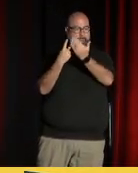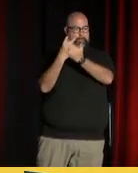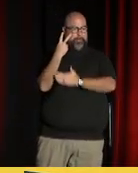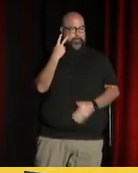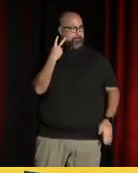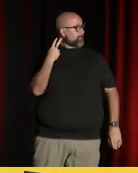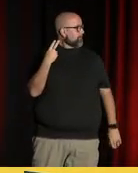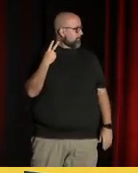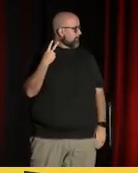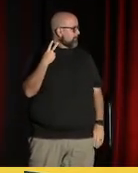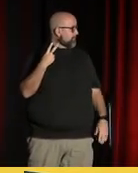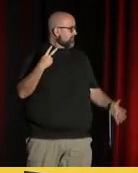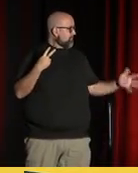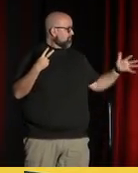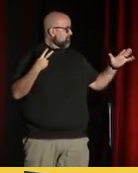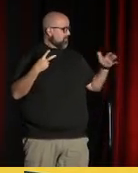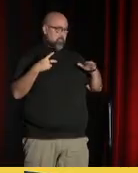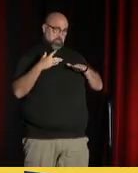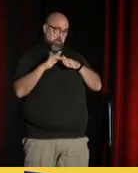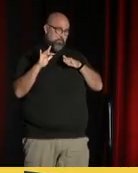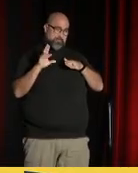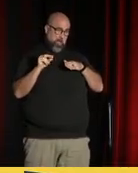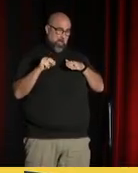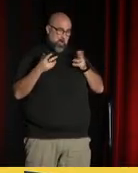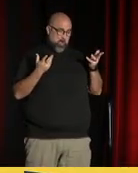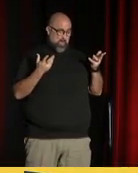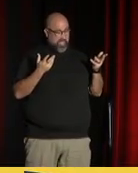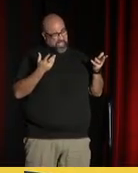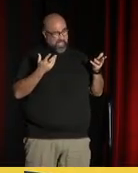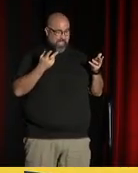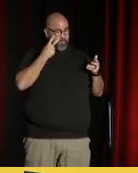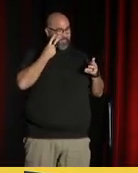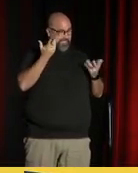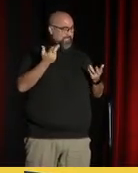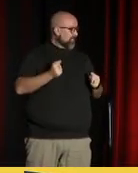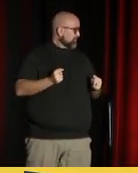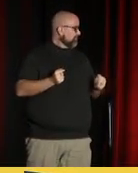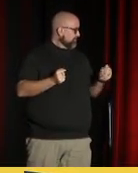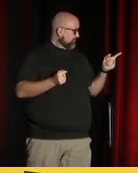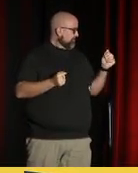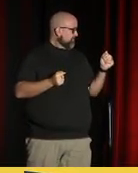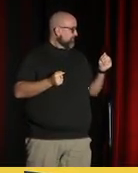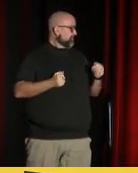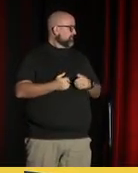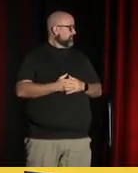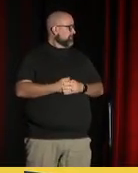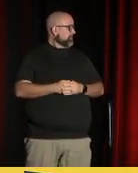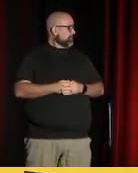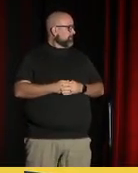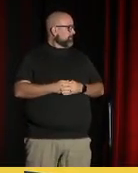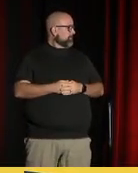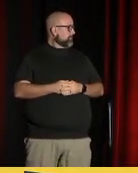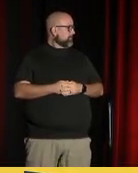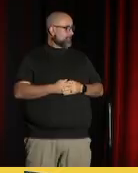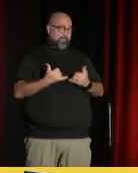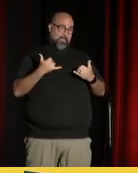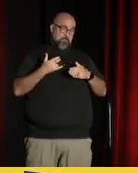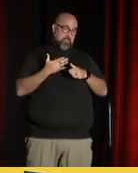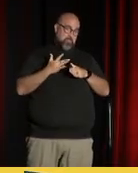Those pretty sharp? No. No. Sharpen them up real quick. Here. Are those pretty